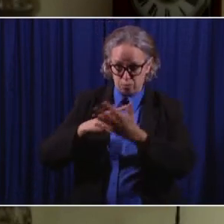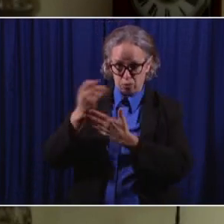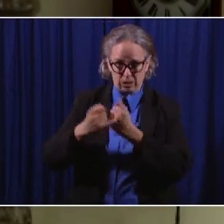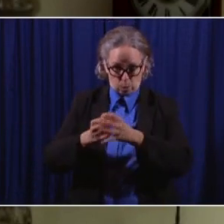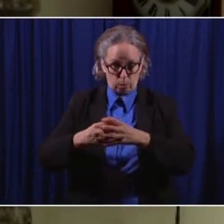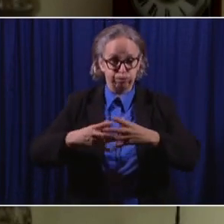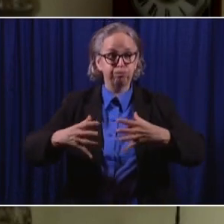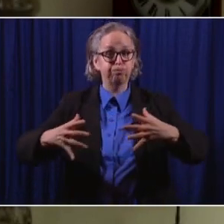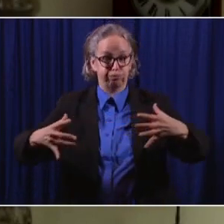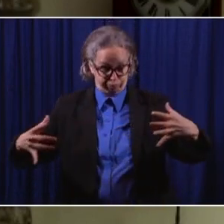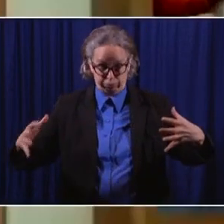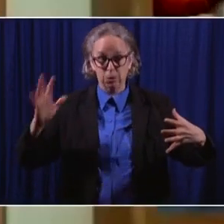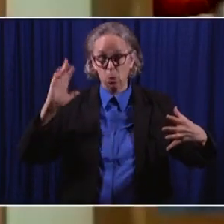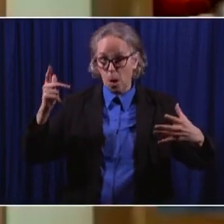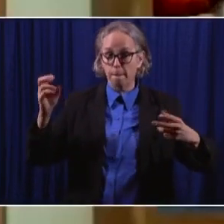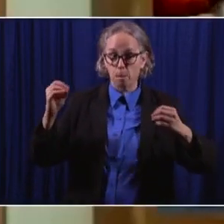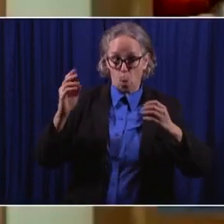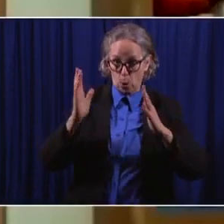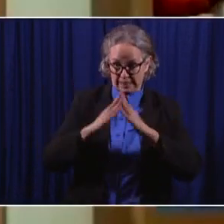sites?